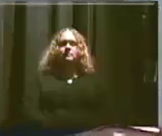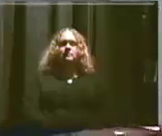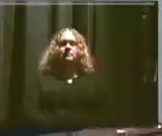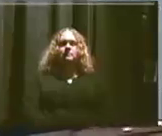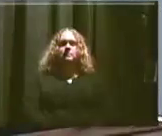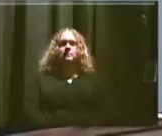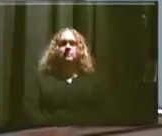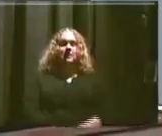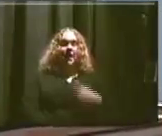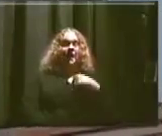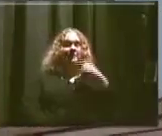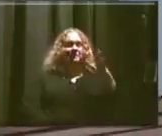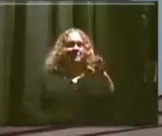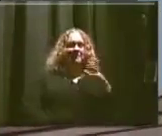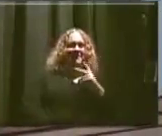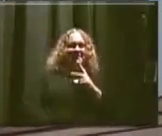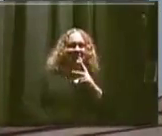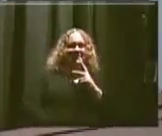I'm back.